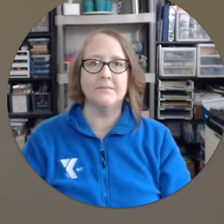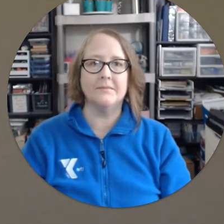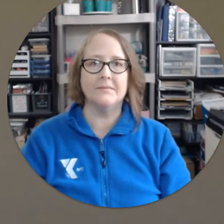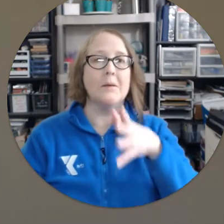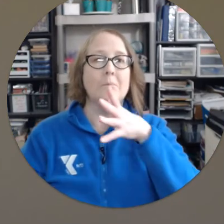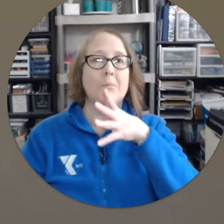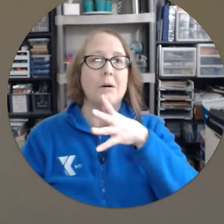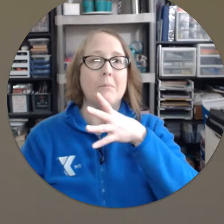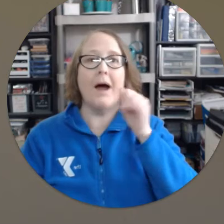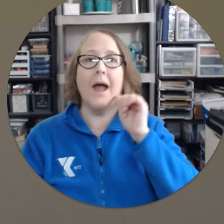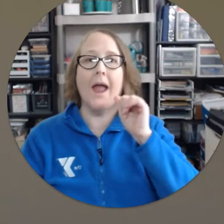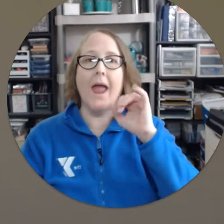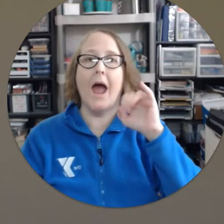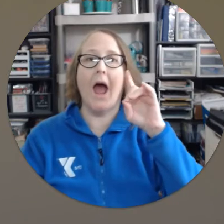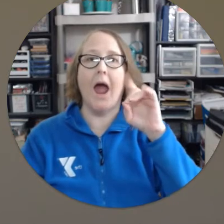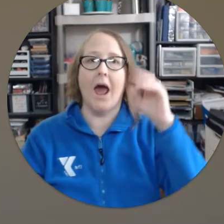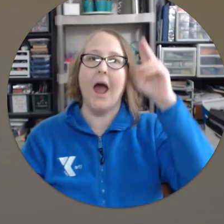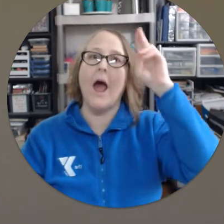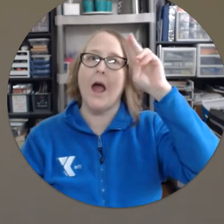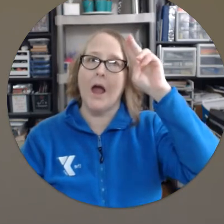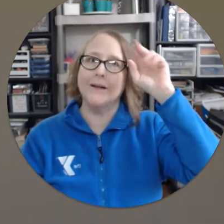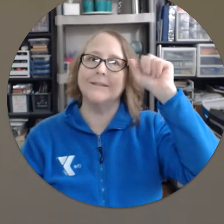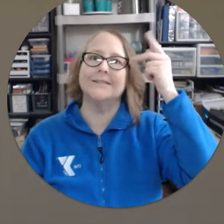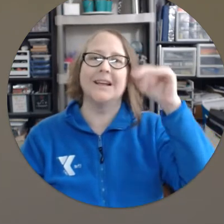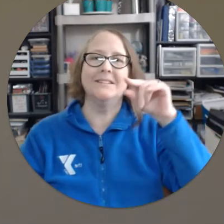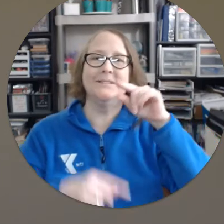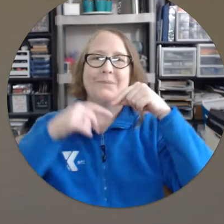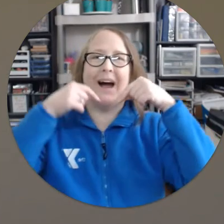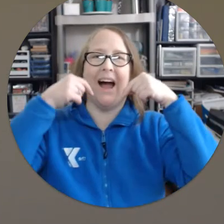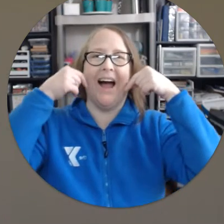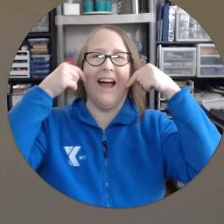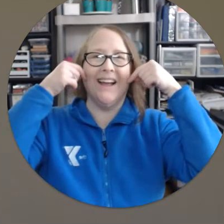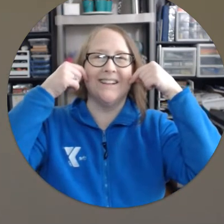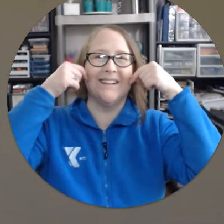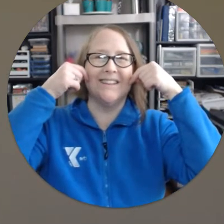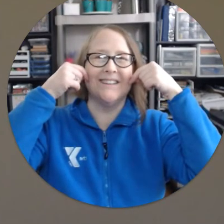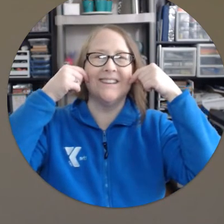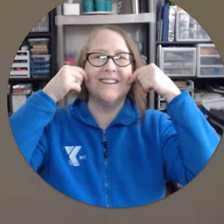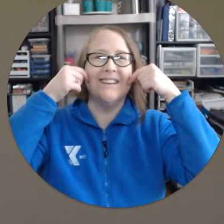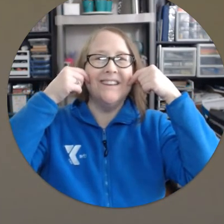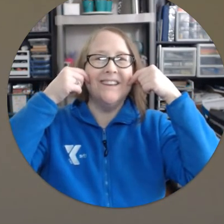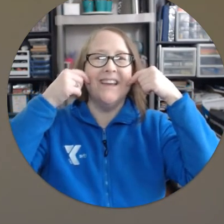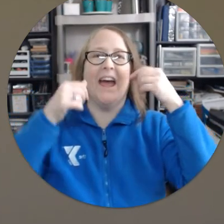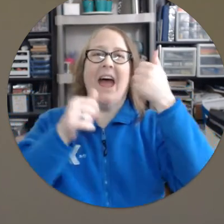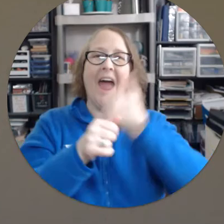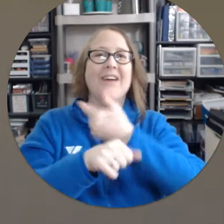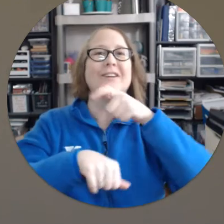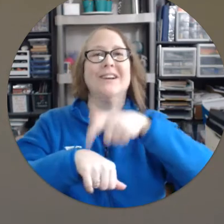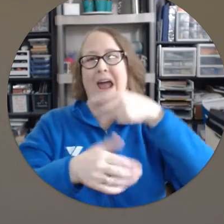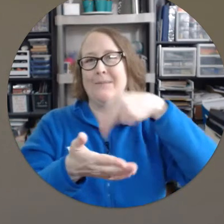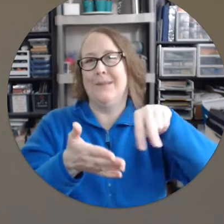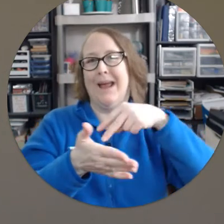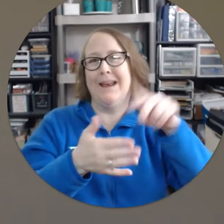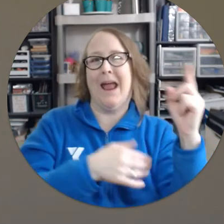Mama and Aunt Ida and Uncle Sandy smiled at us every time they danced